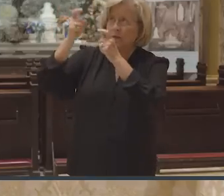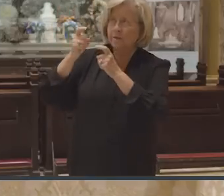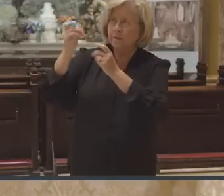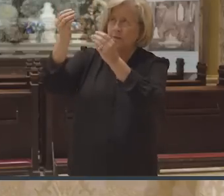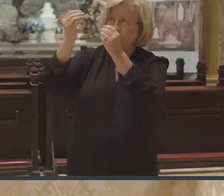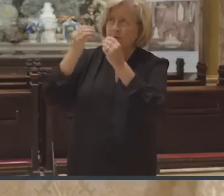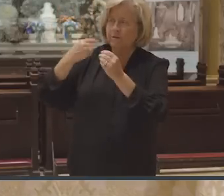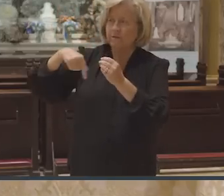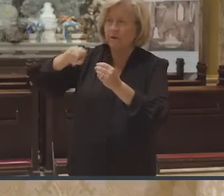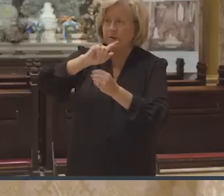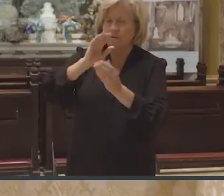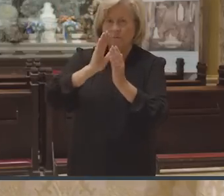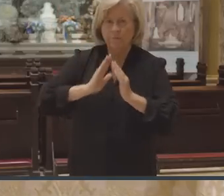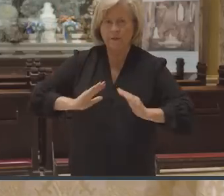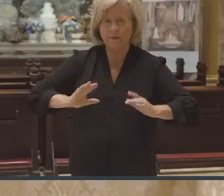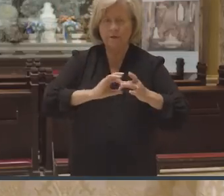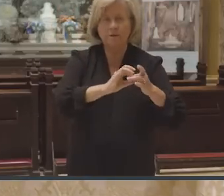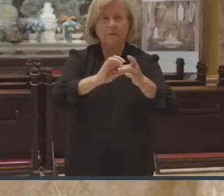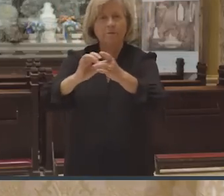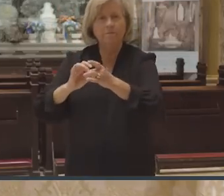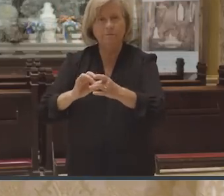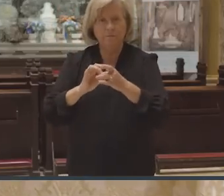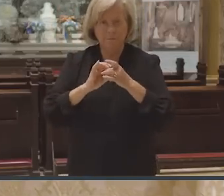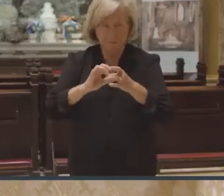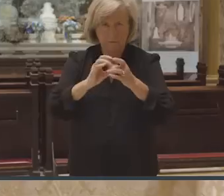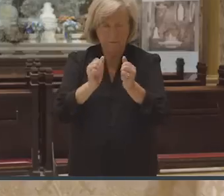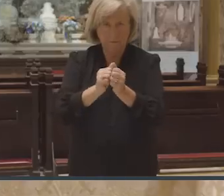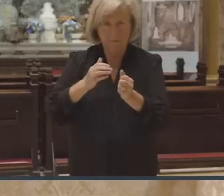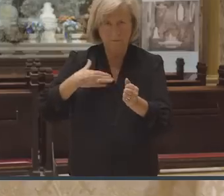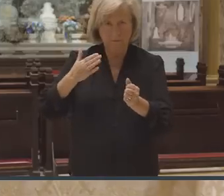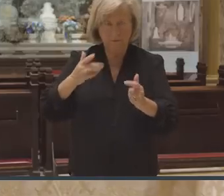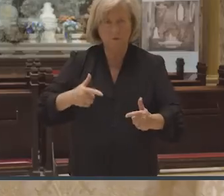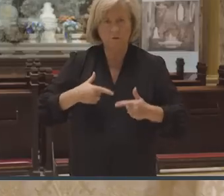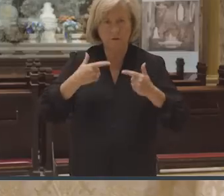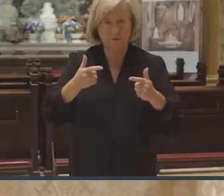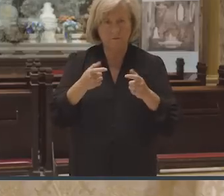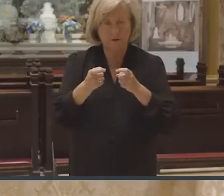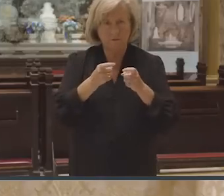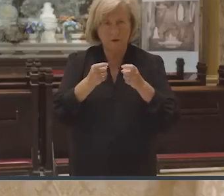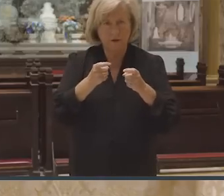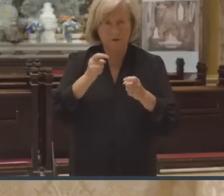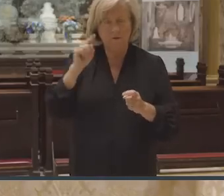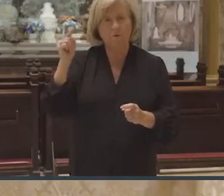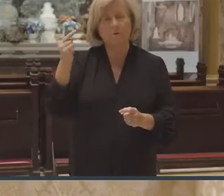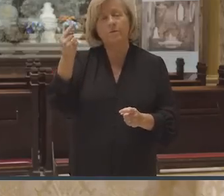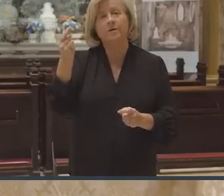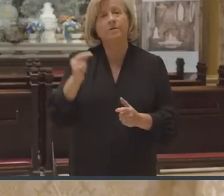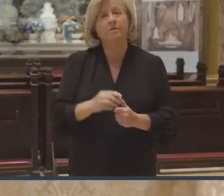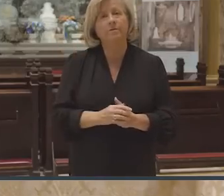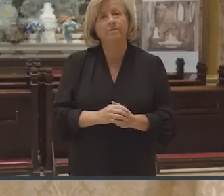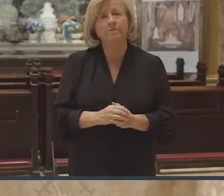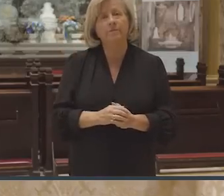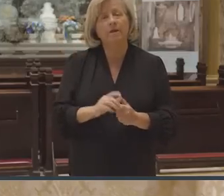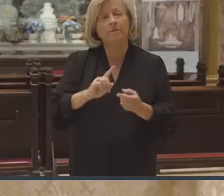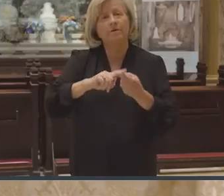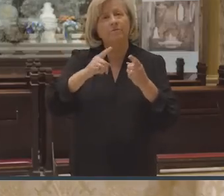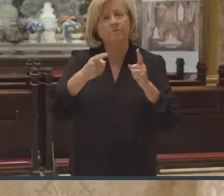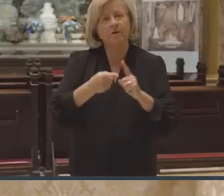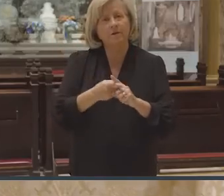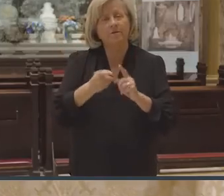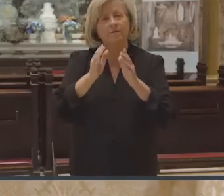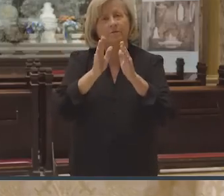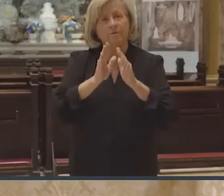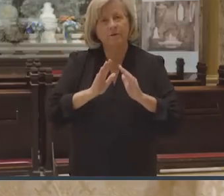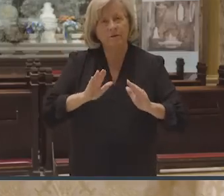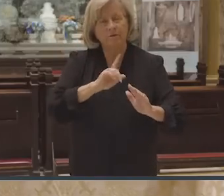peace and unity, in accordance with your will, who live and reign forever and ever. Amen. My friends, the peace of